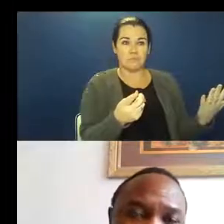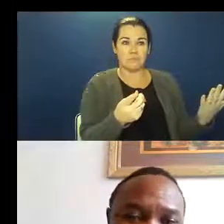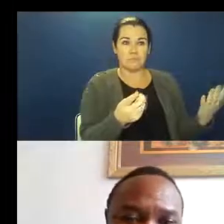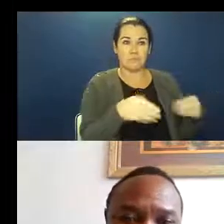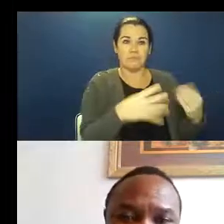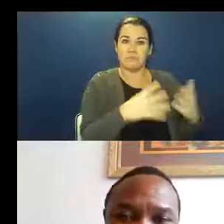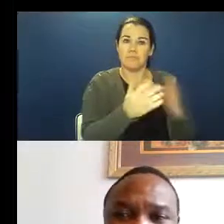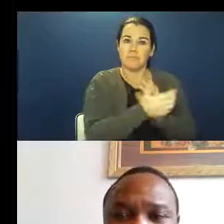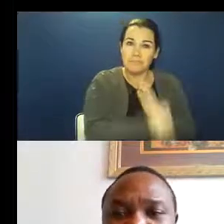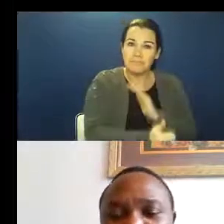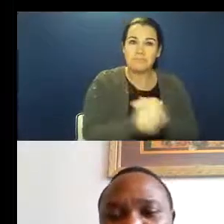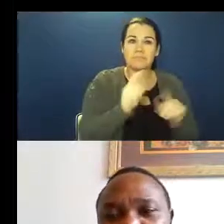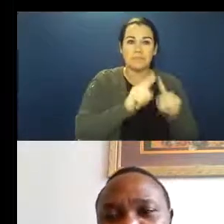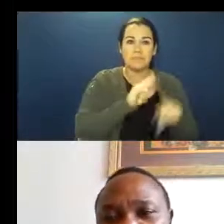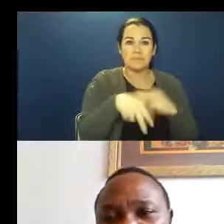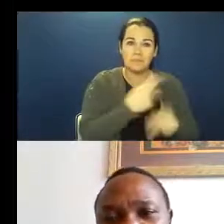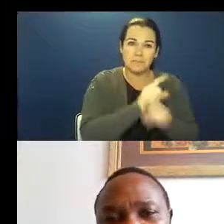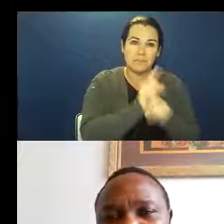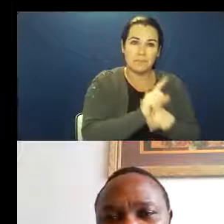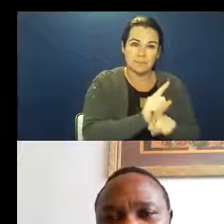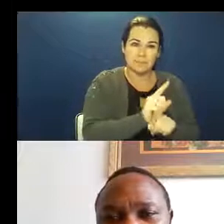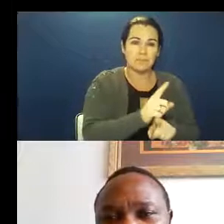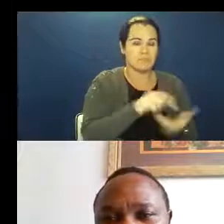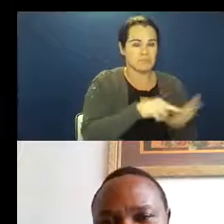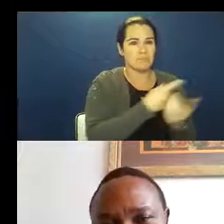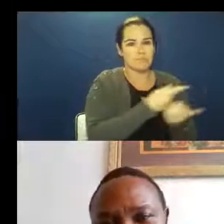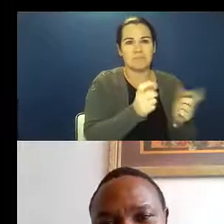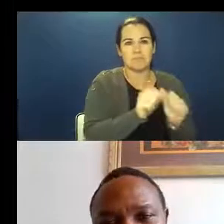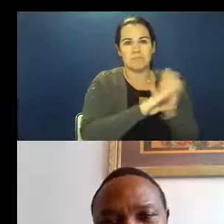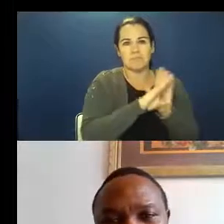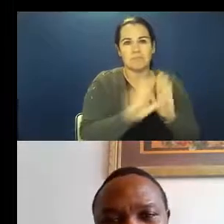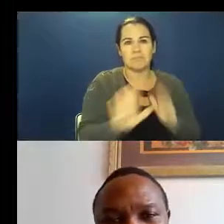and mentorship needed so that they can start developing their research